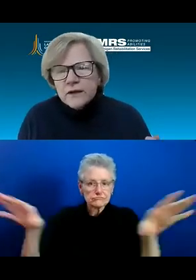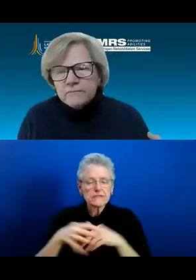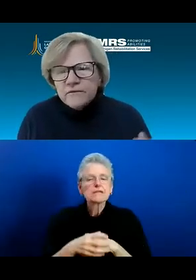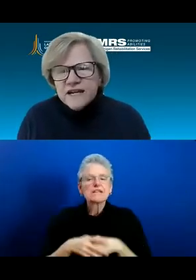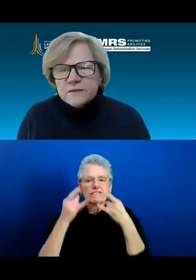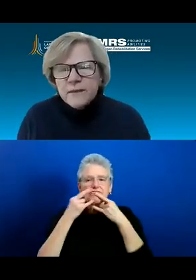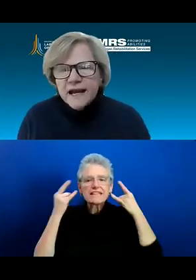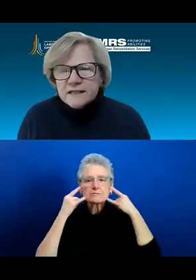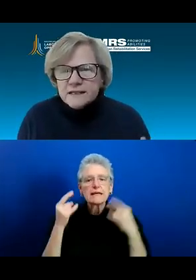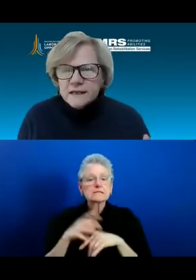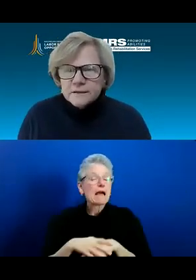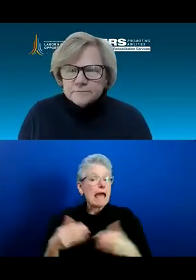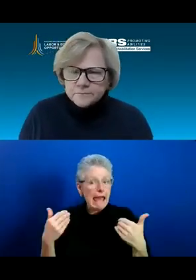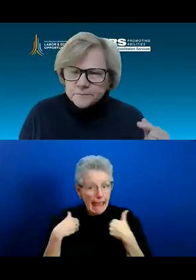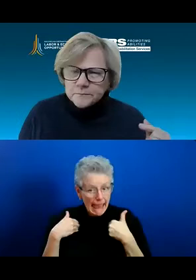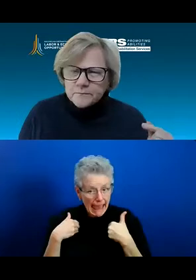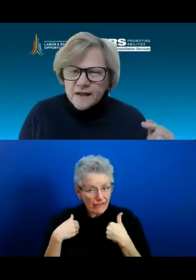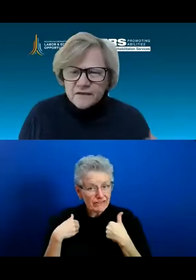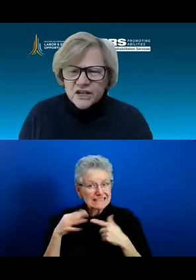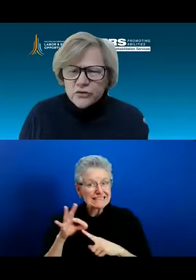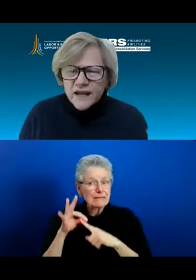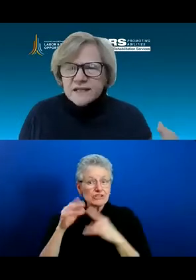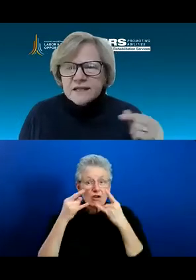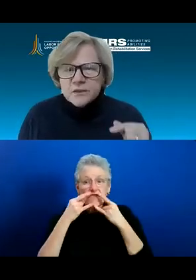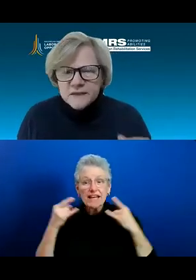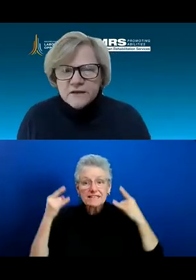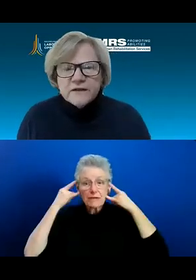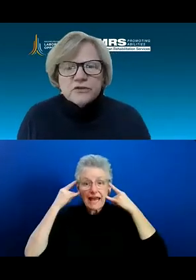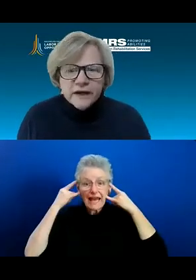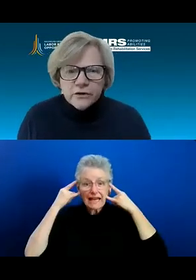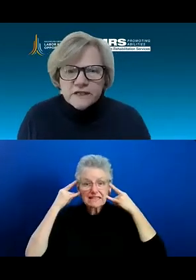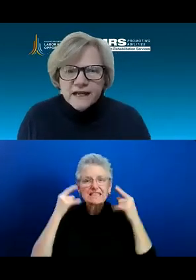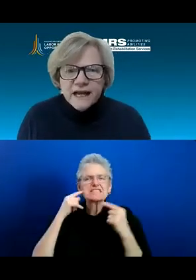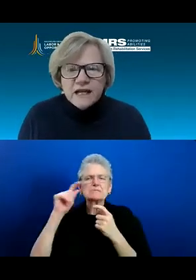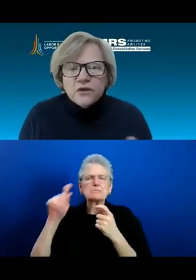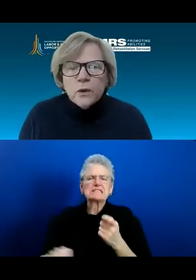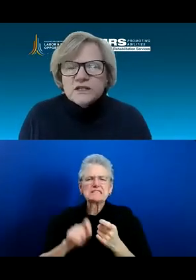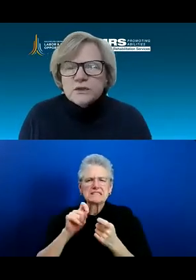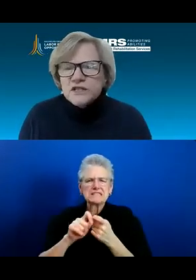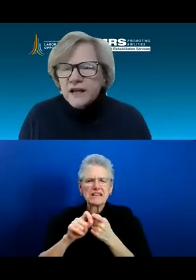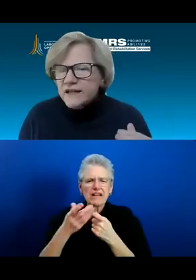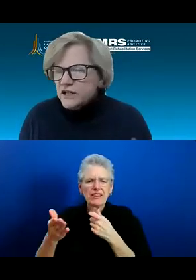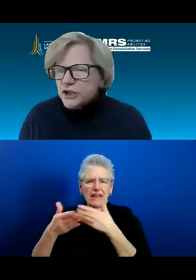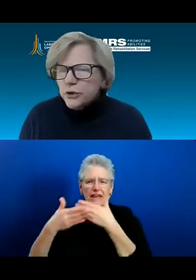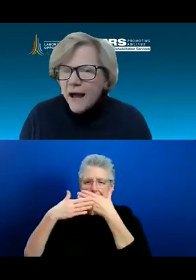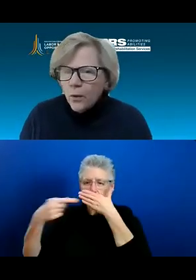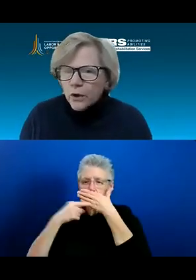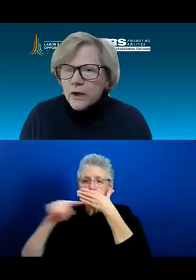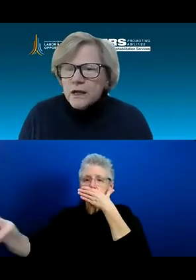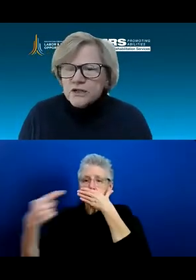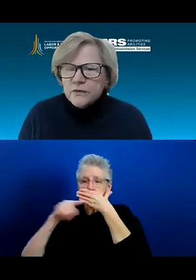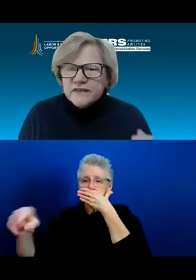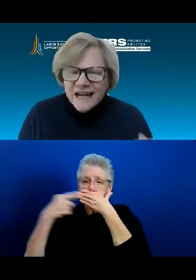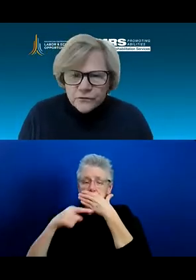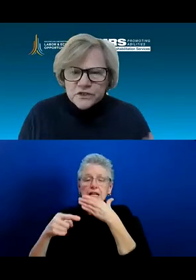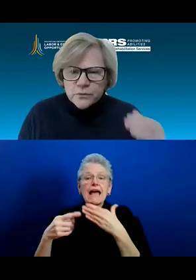are face masks that address specific triggers and even ones which have additional power